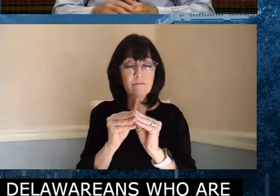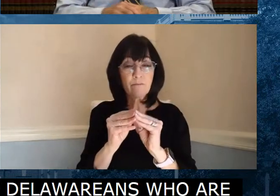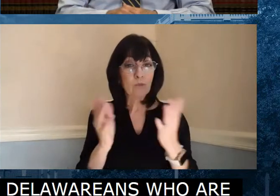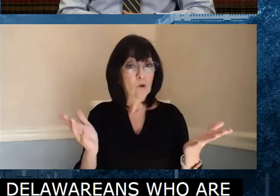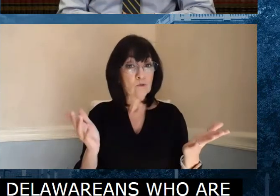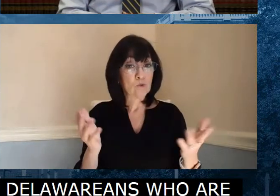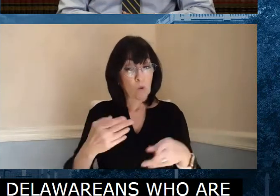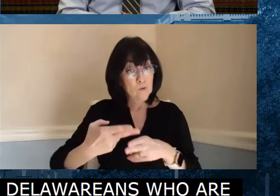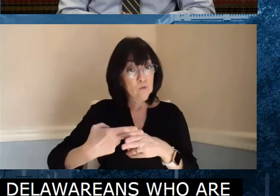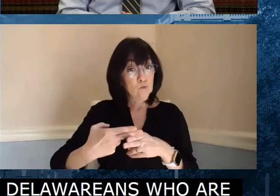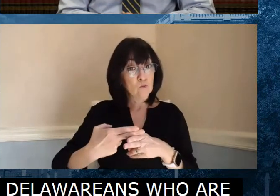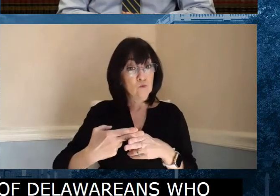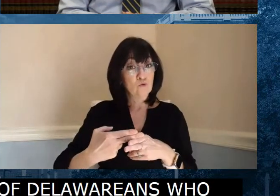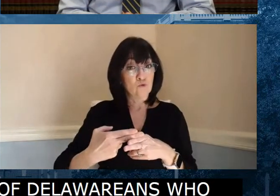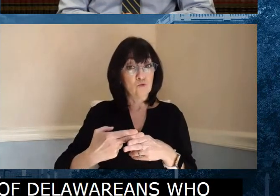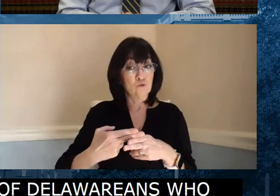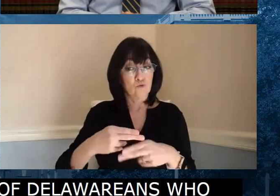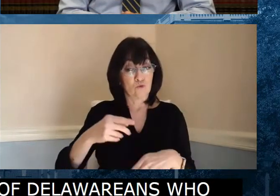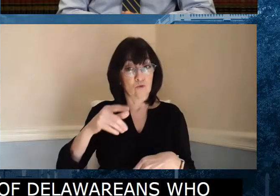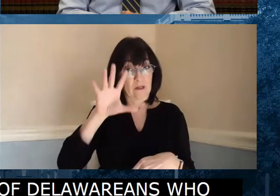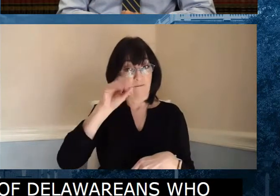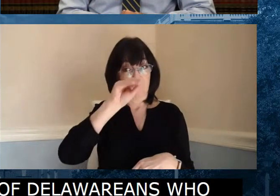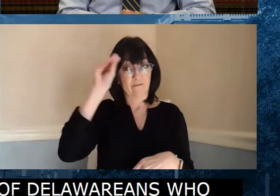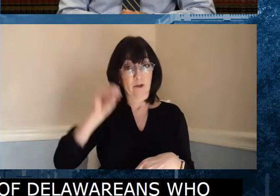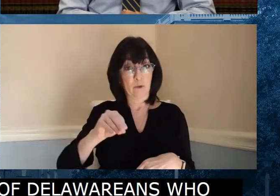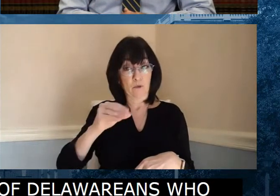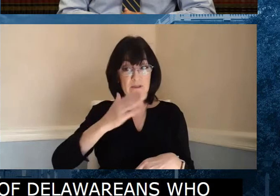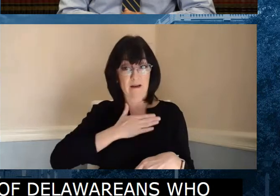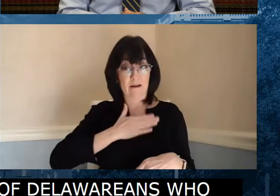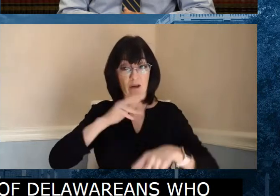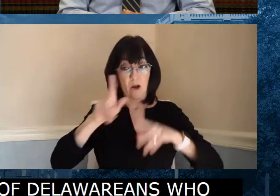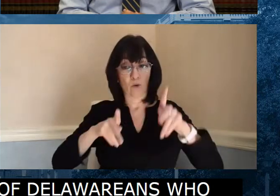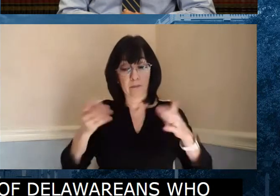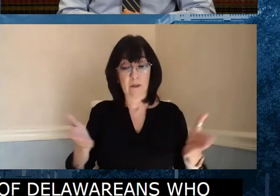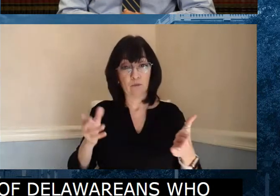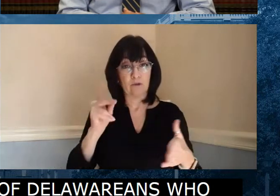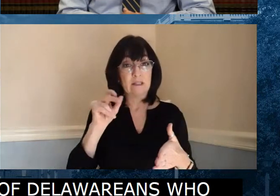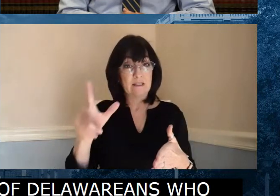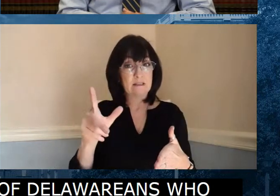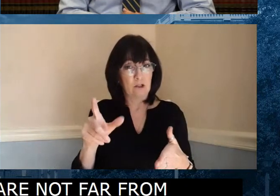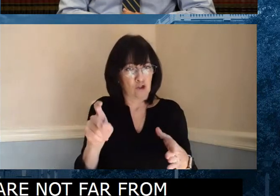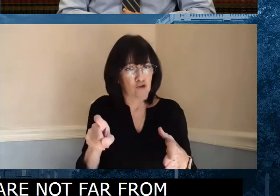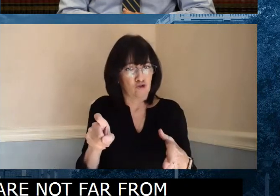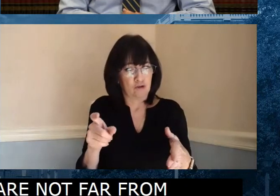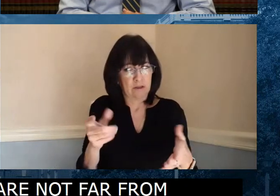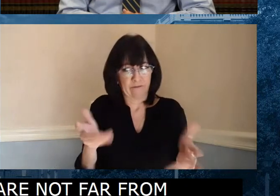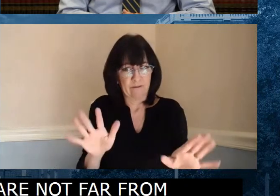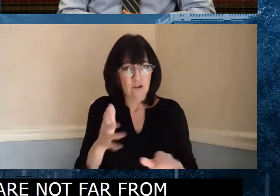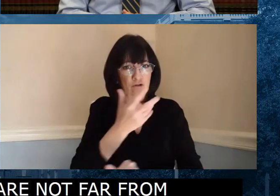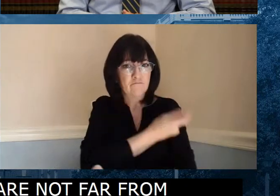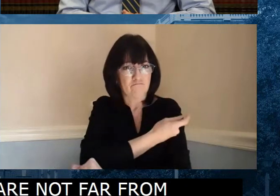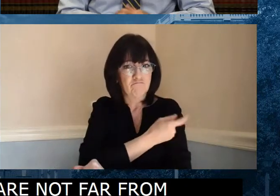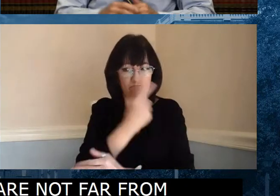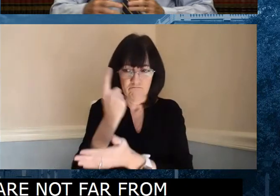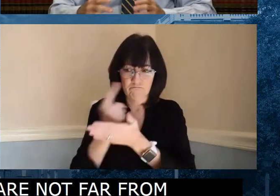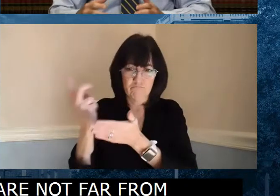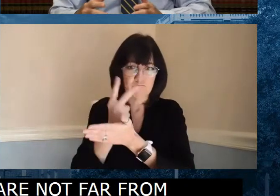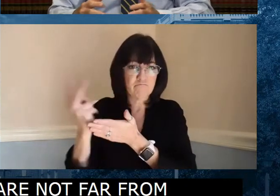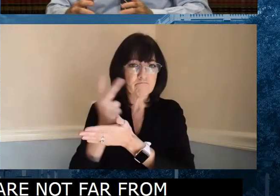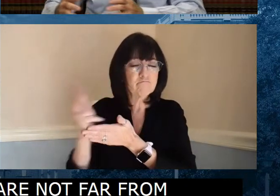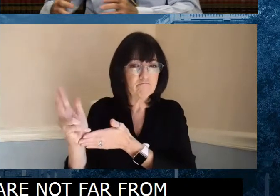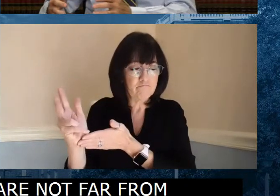getting half of our population fully vaccinated as we follow through in the next several weeks.